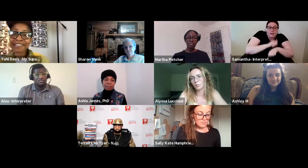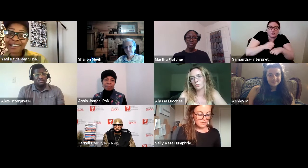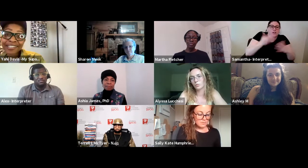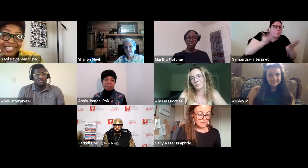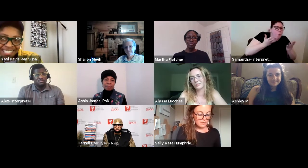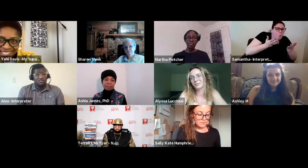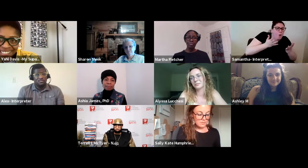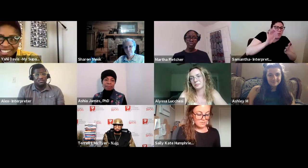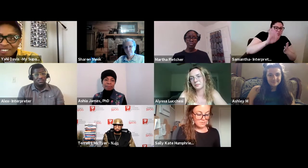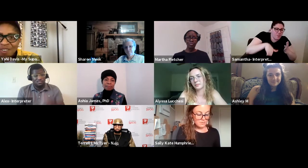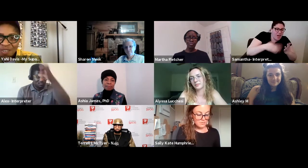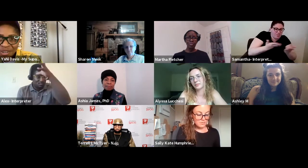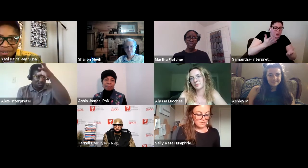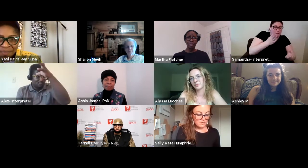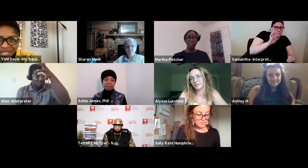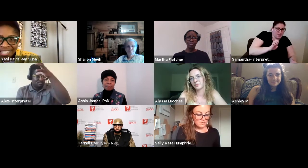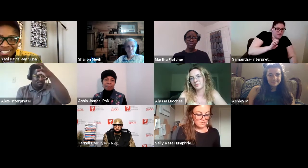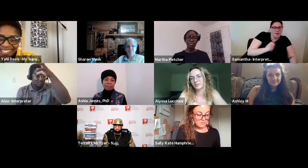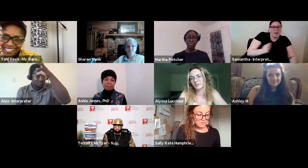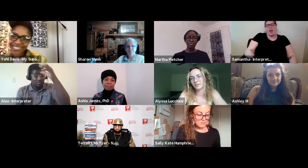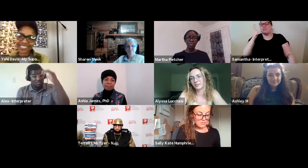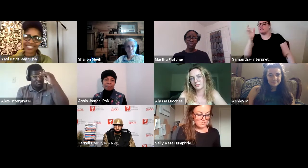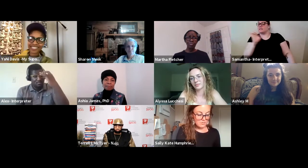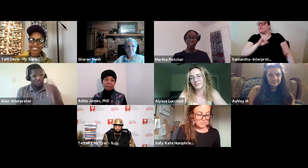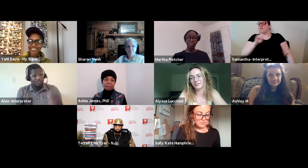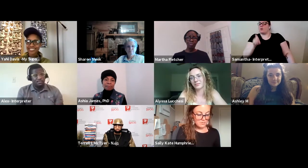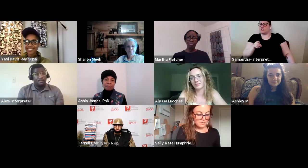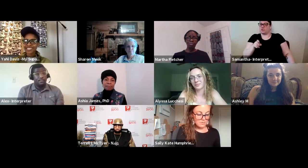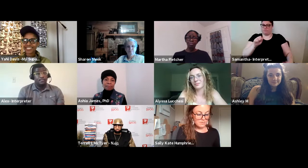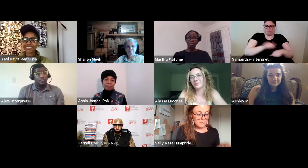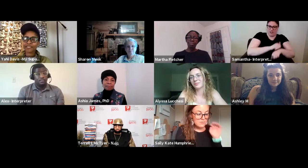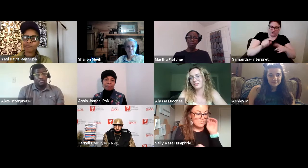And then Alyssa, what would it be?